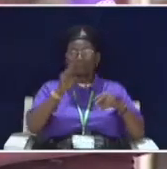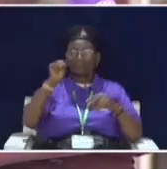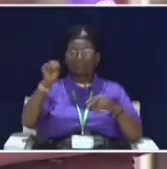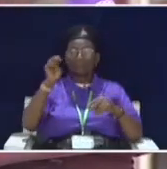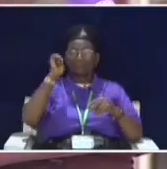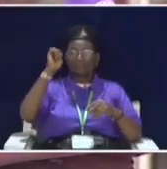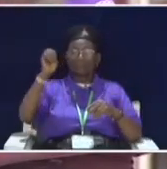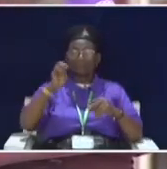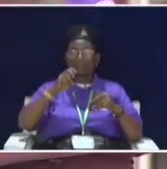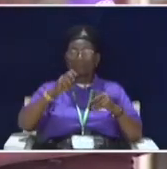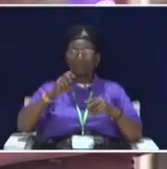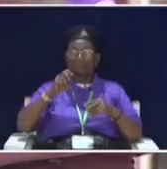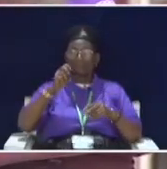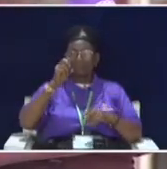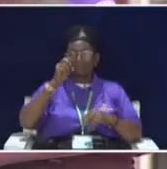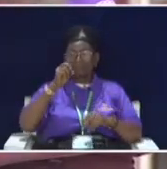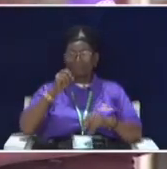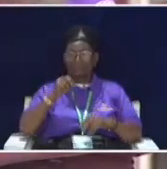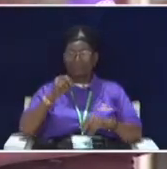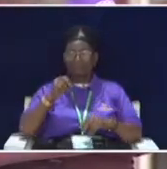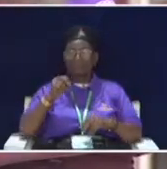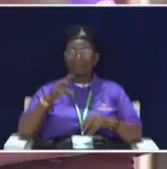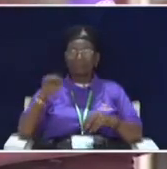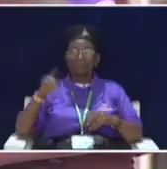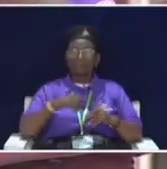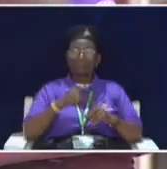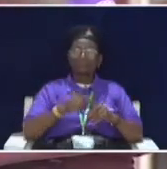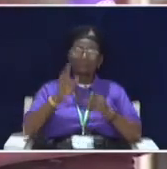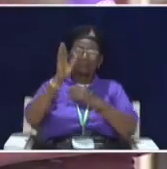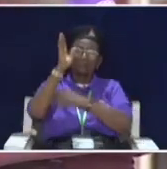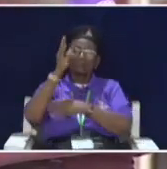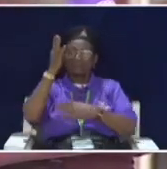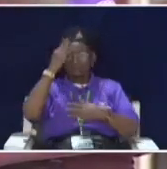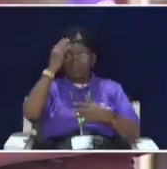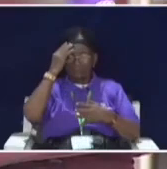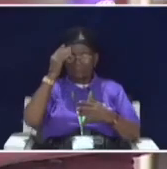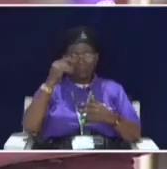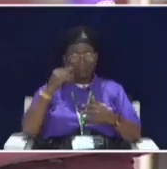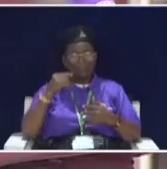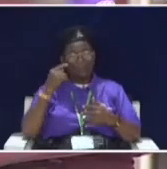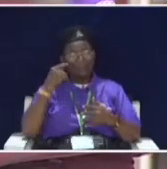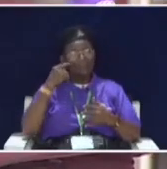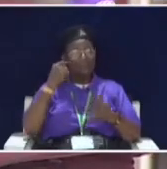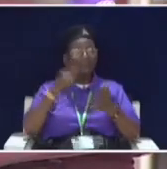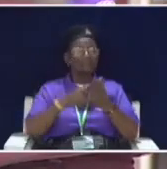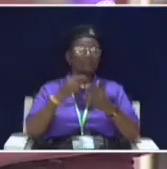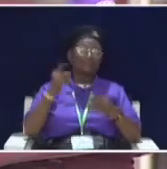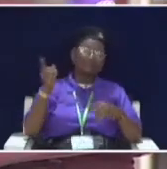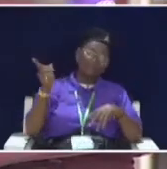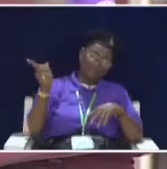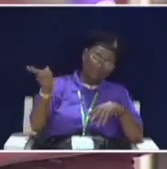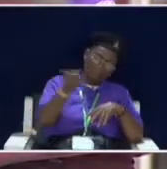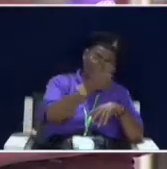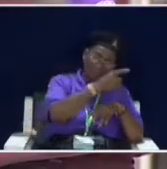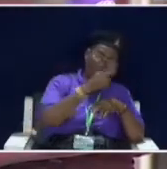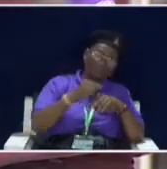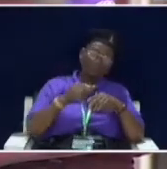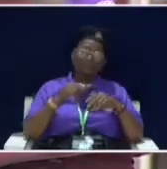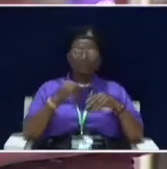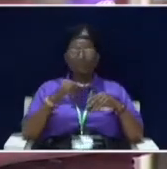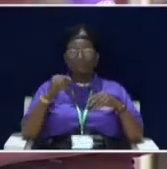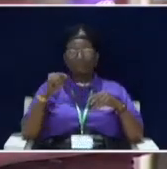noticed him. And when God notices you,